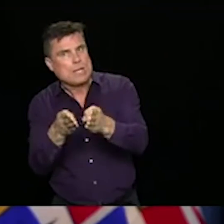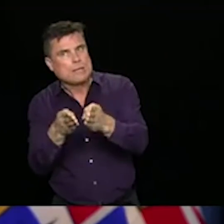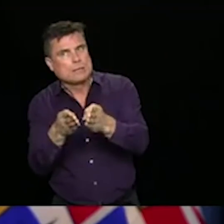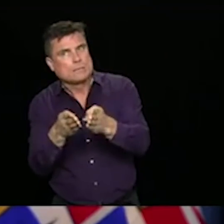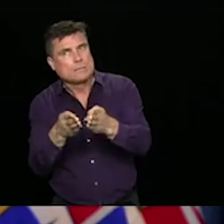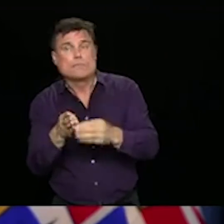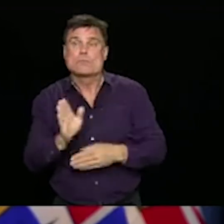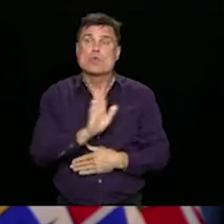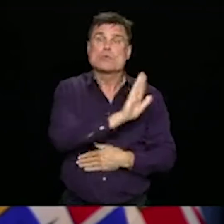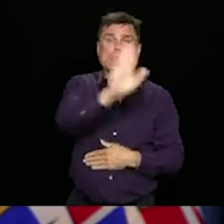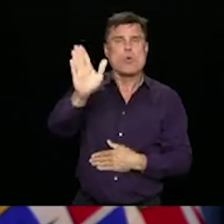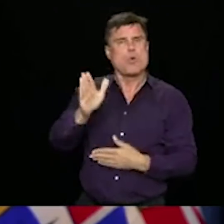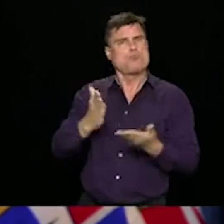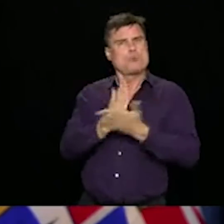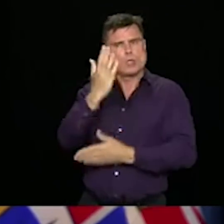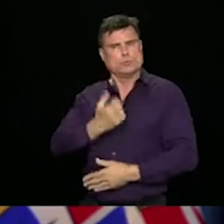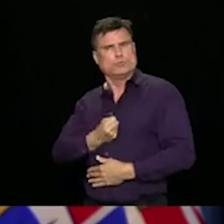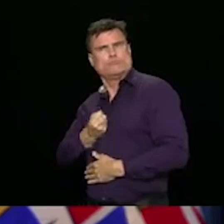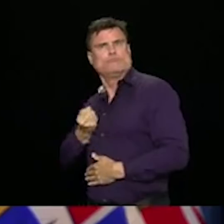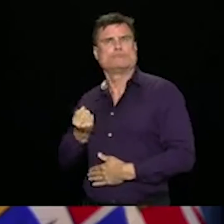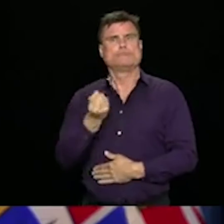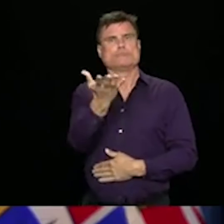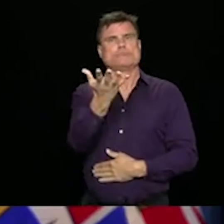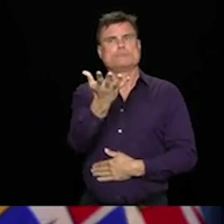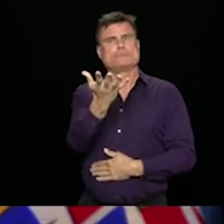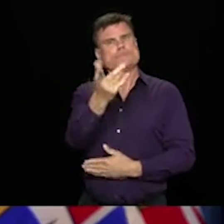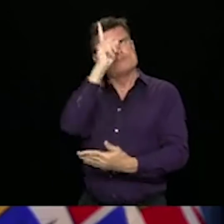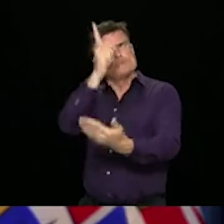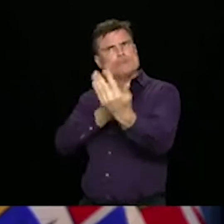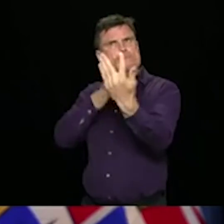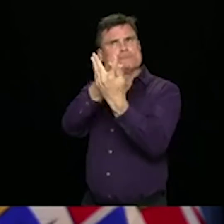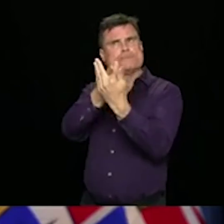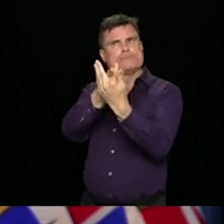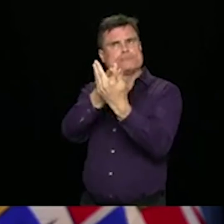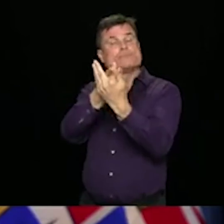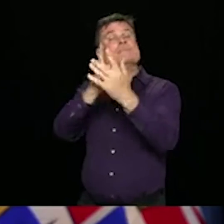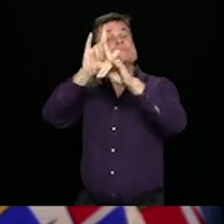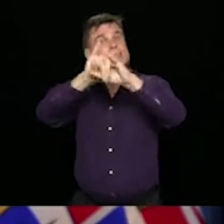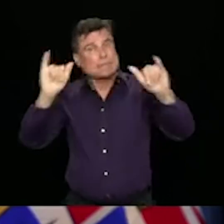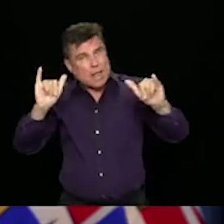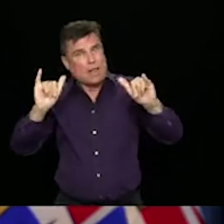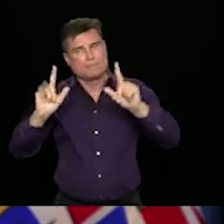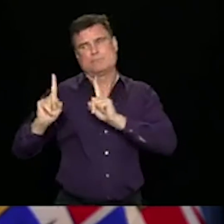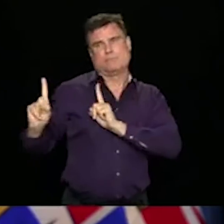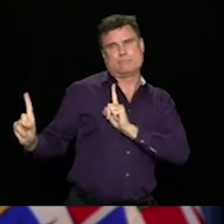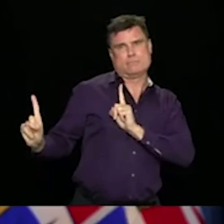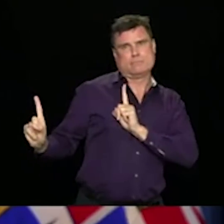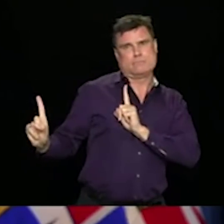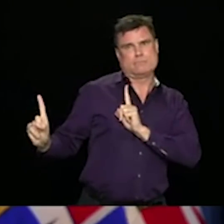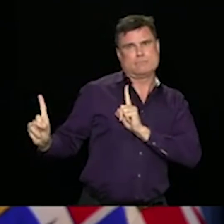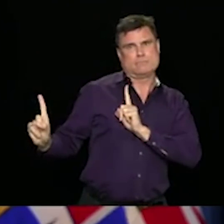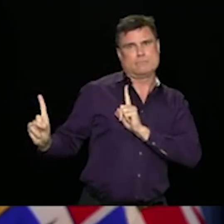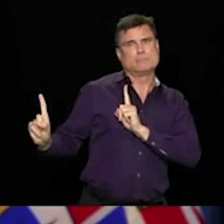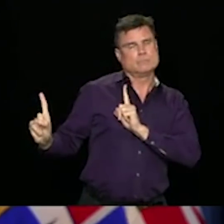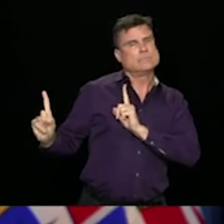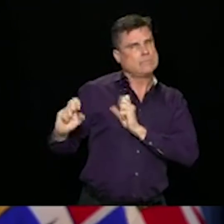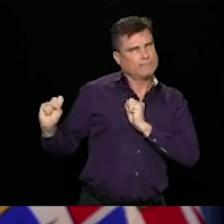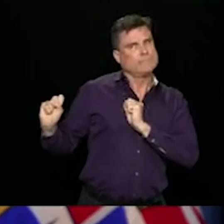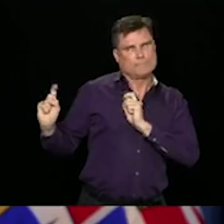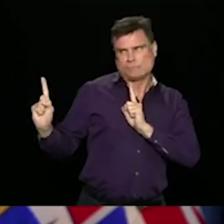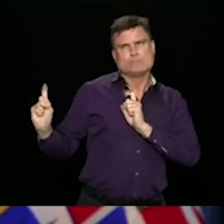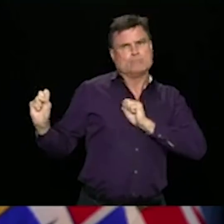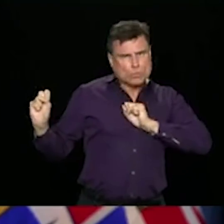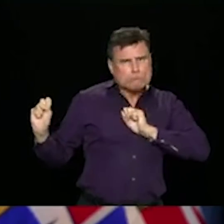heard clearly, no matter how far apart you stand. We know that that's a message of solidarity, not